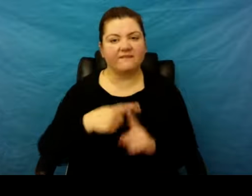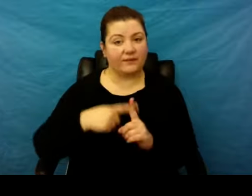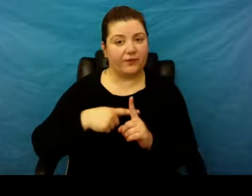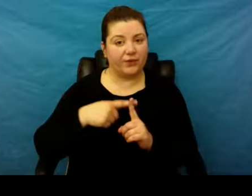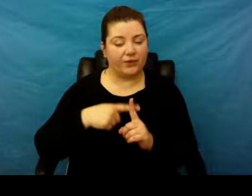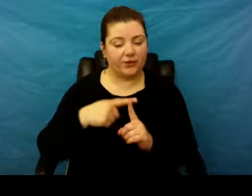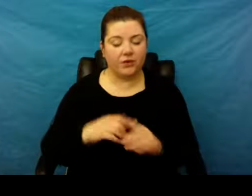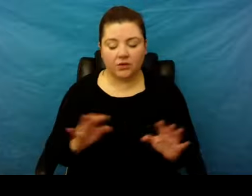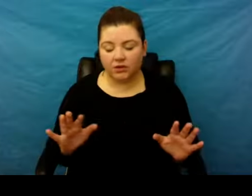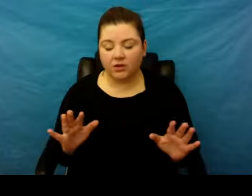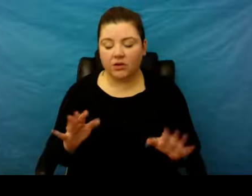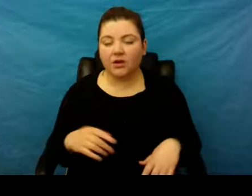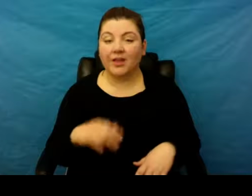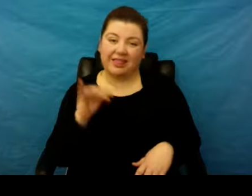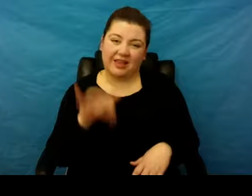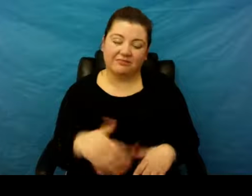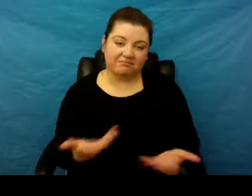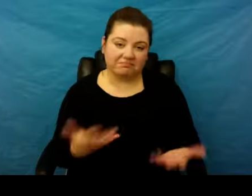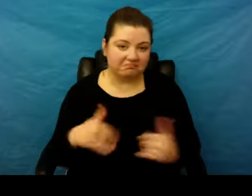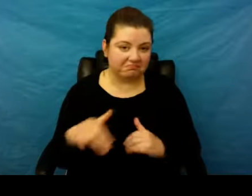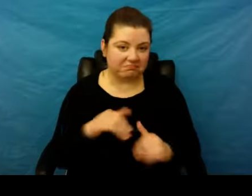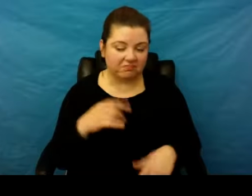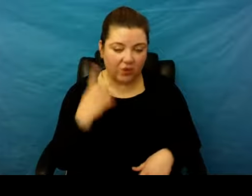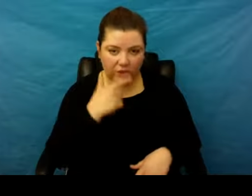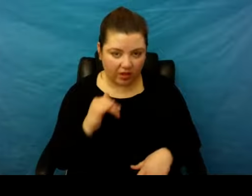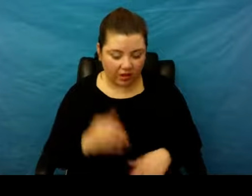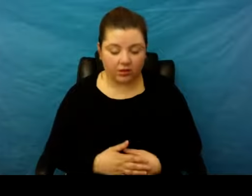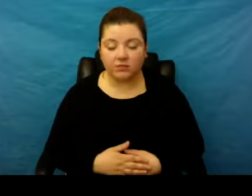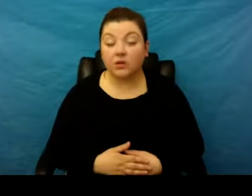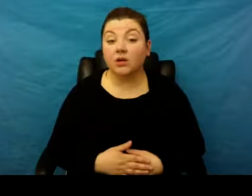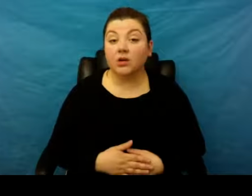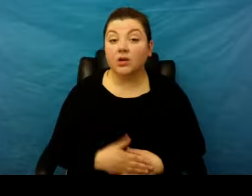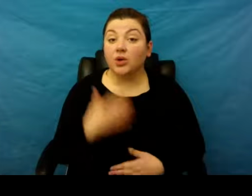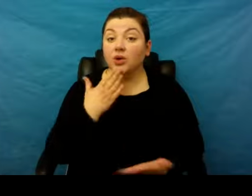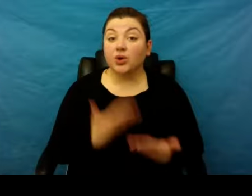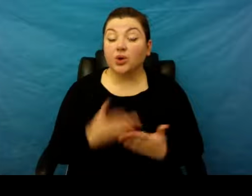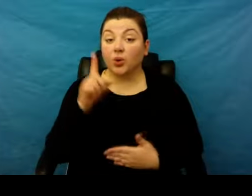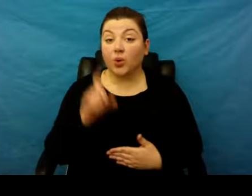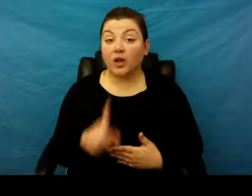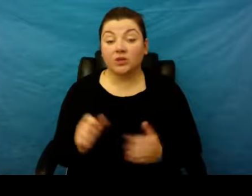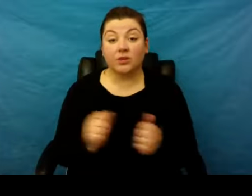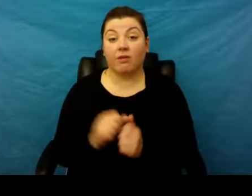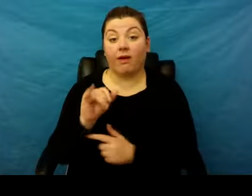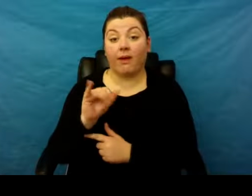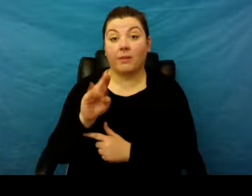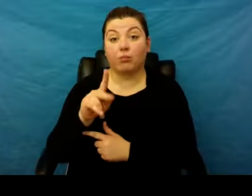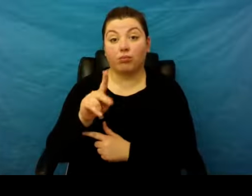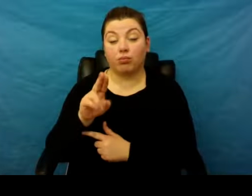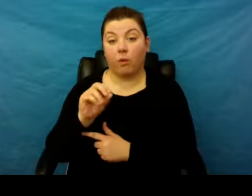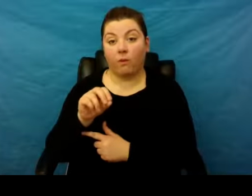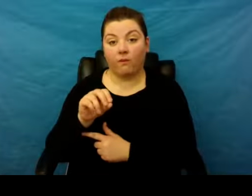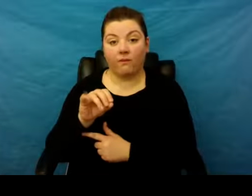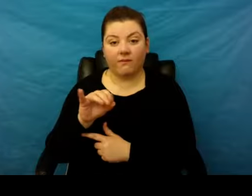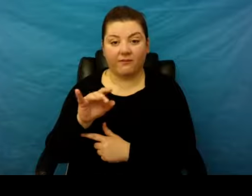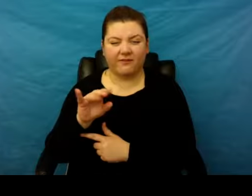think that's what it looks like. Very interesting question about ibuprofen. We're not using it in the hospital anymore. There's really